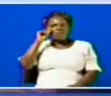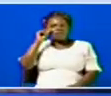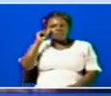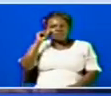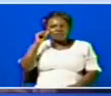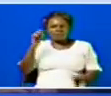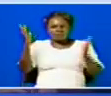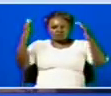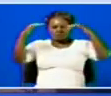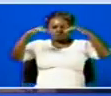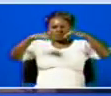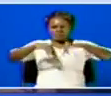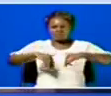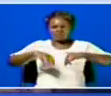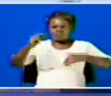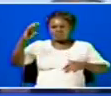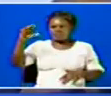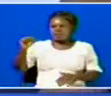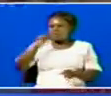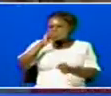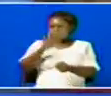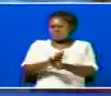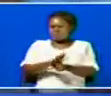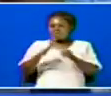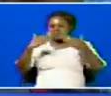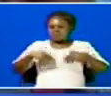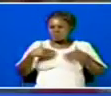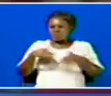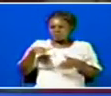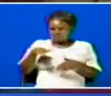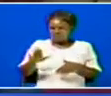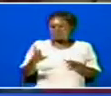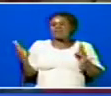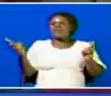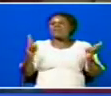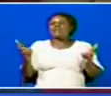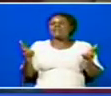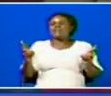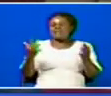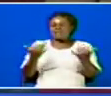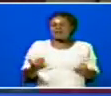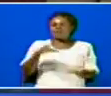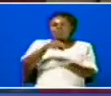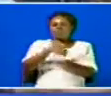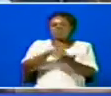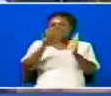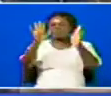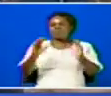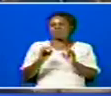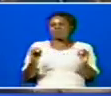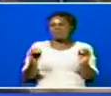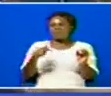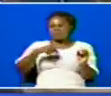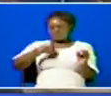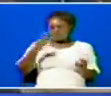seminar for Nairobi County Assembly members, assured Nairobi residents that he was up to the task, the current situation notwithstanding. Nilikuwa